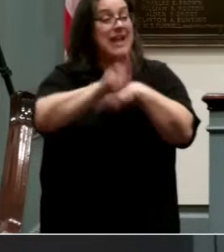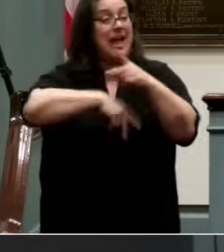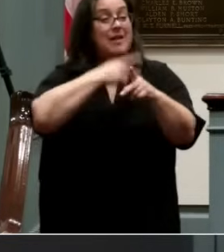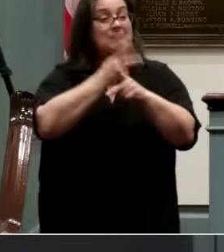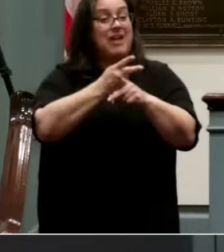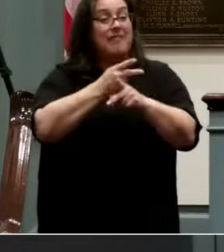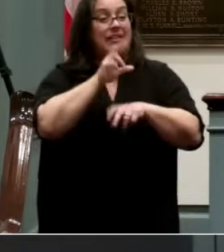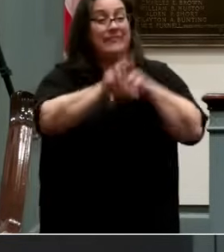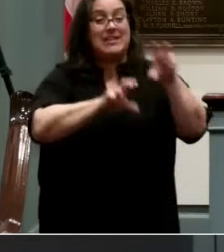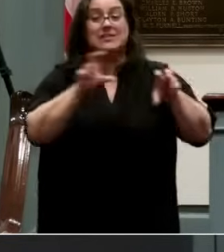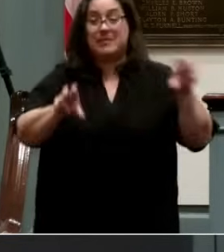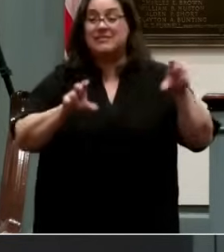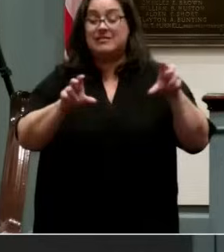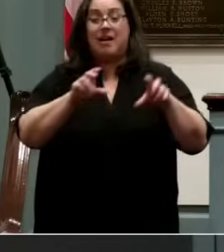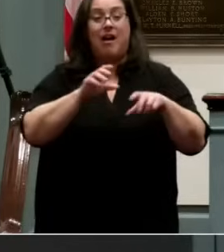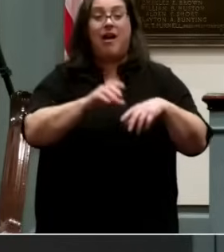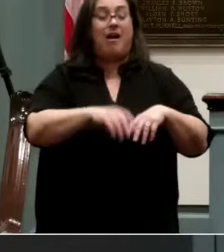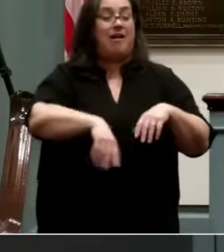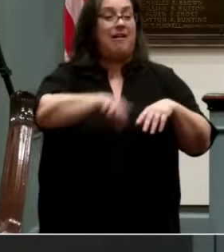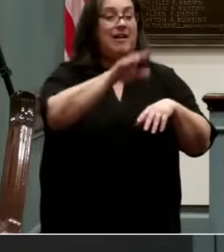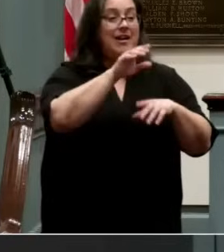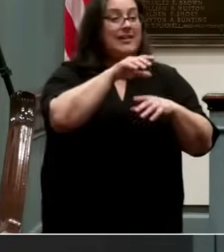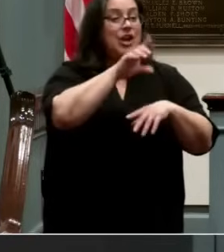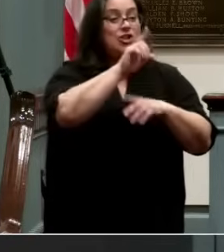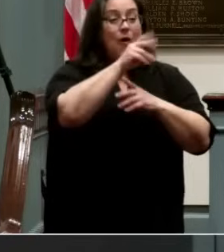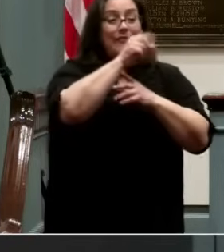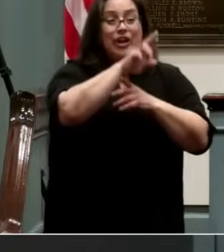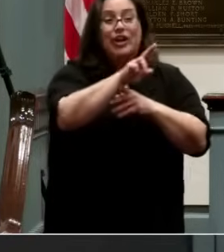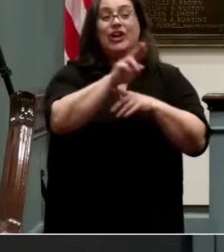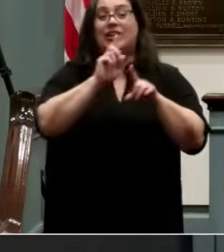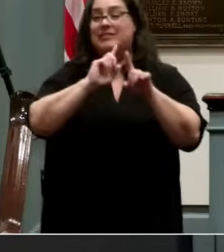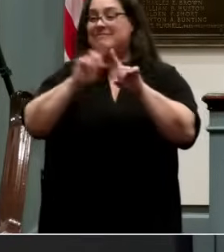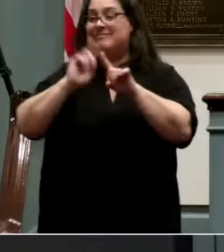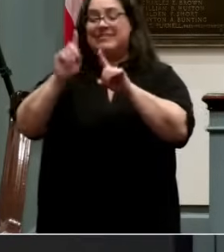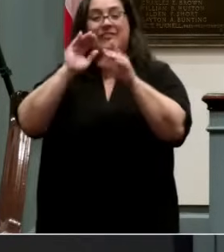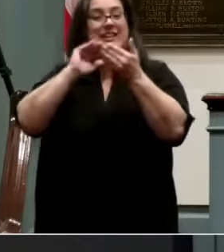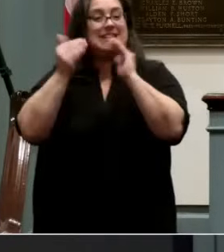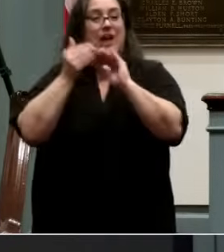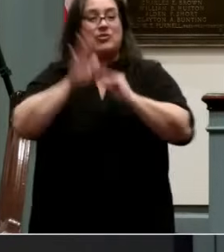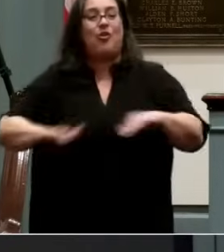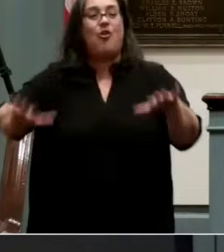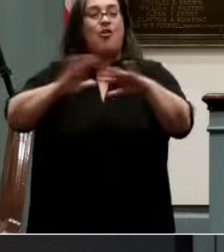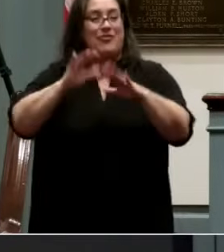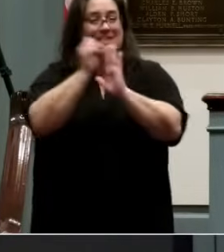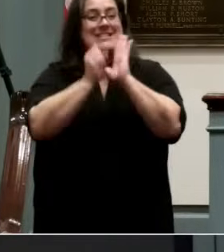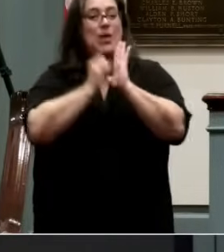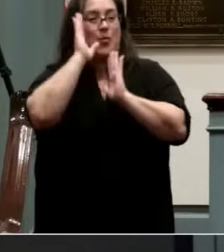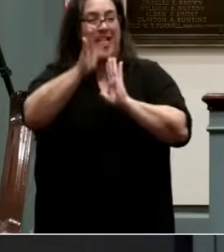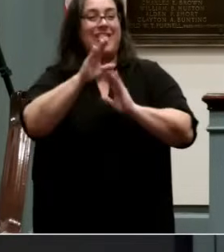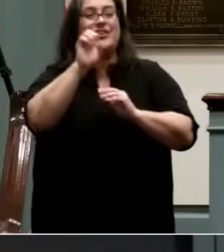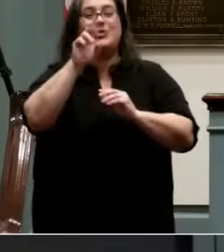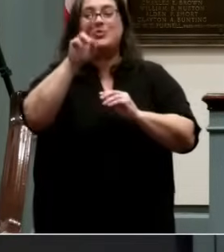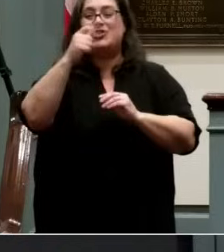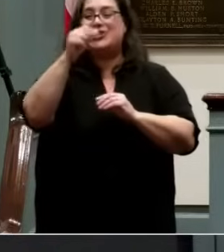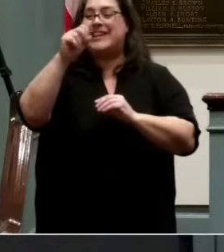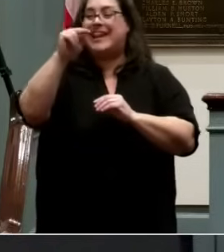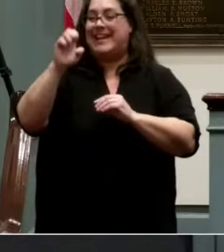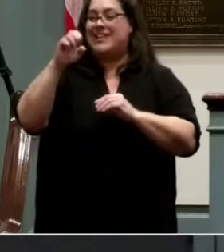communities across our state. And our housing director, Eugene Young, is leading the effort for our state. Eugene, stand up,